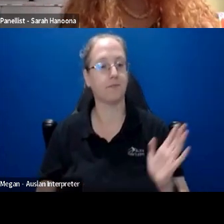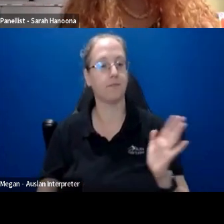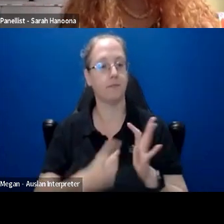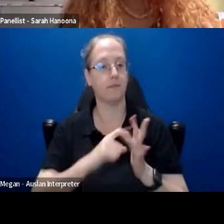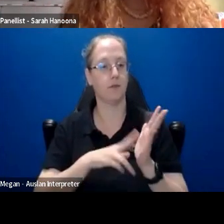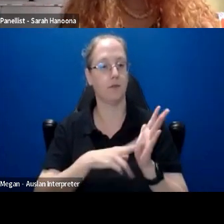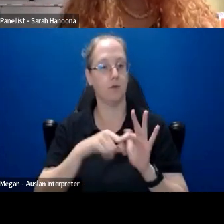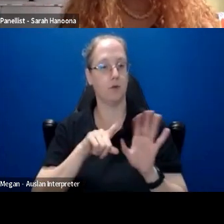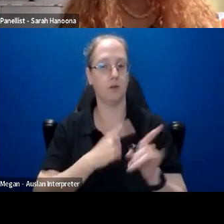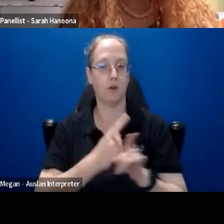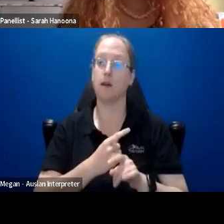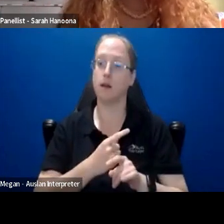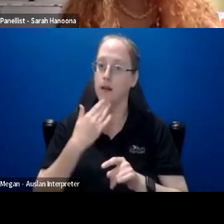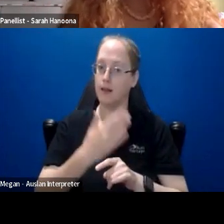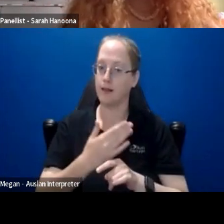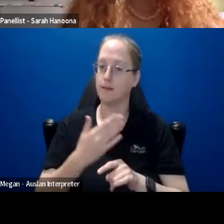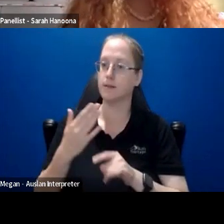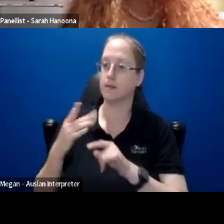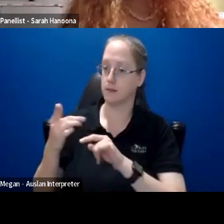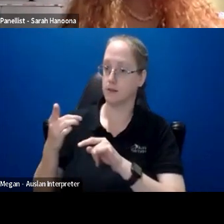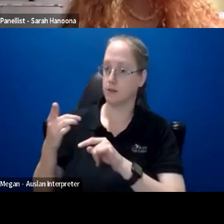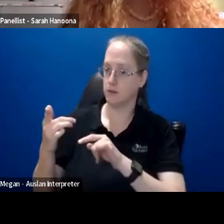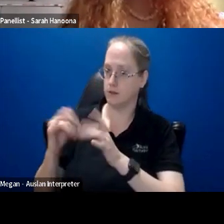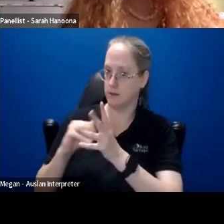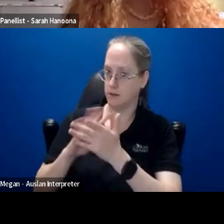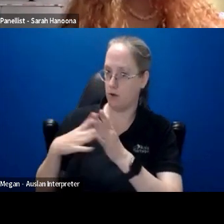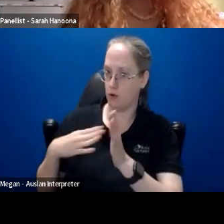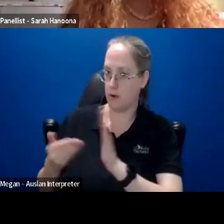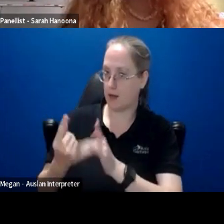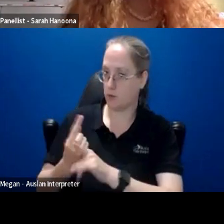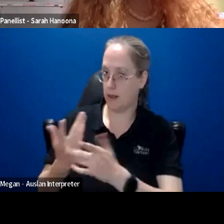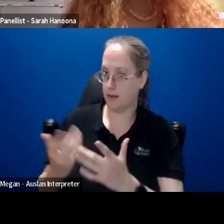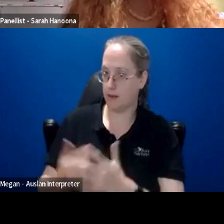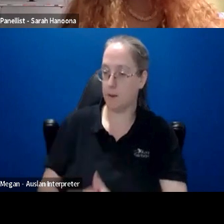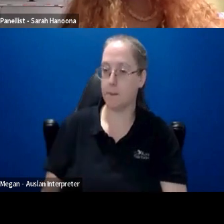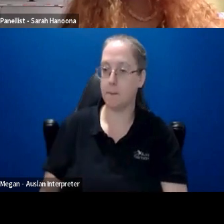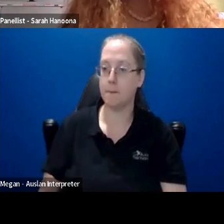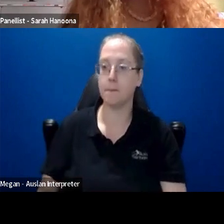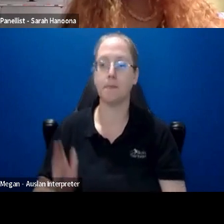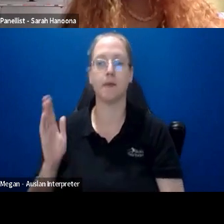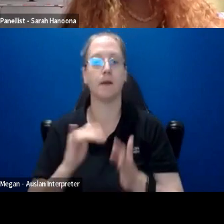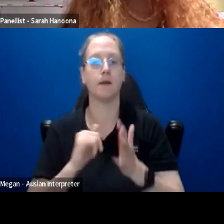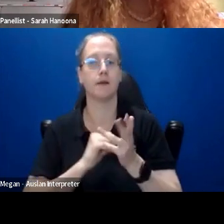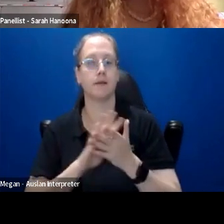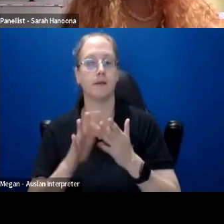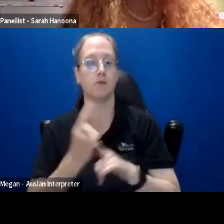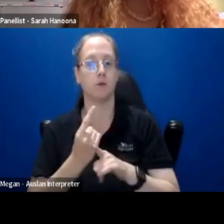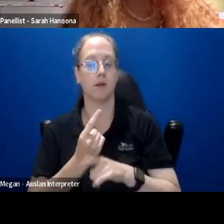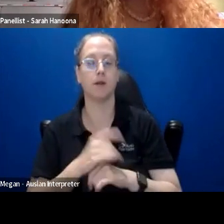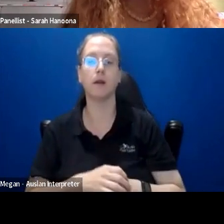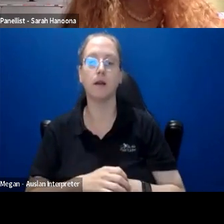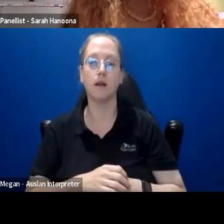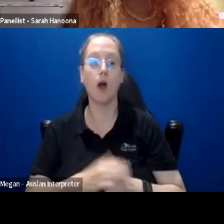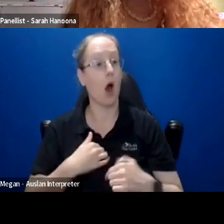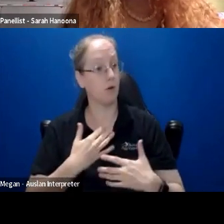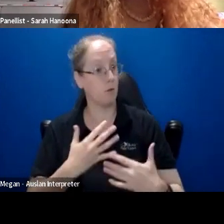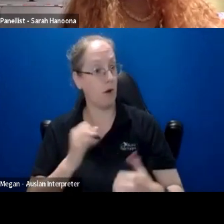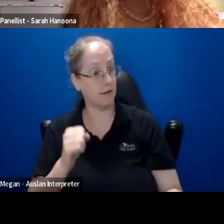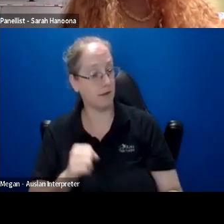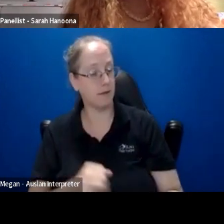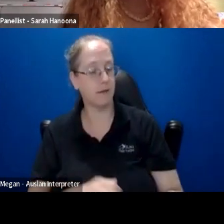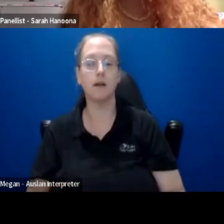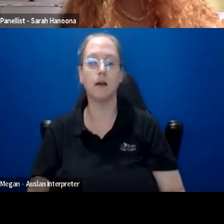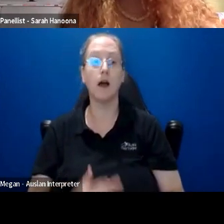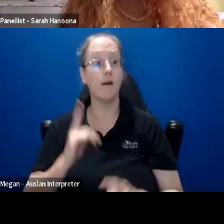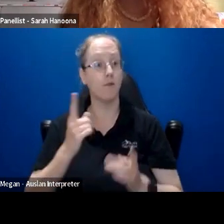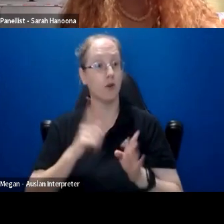And Sarah, did you have anything you would add to that response? For me, I also was surprised. So the first year I came to